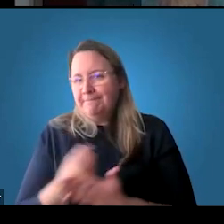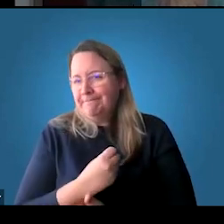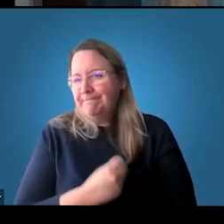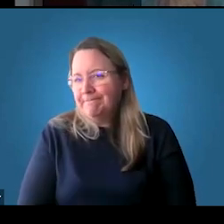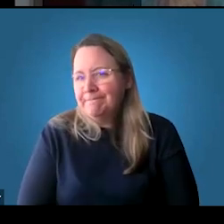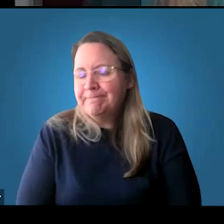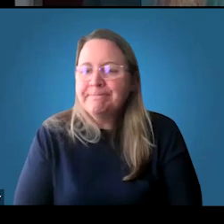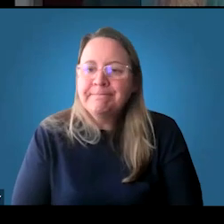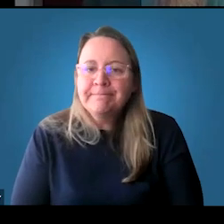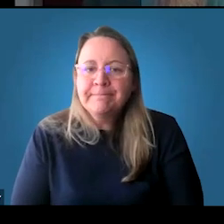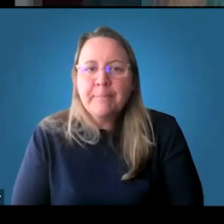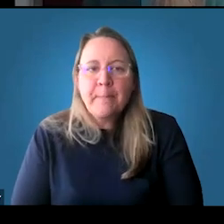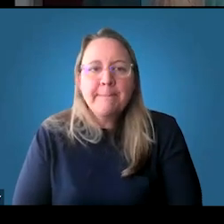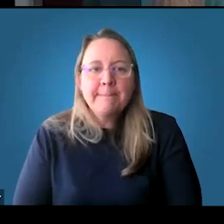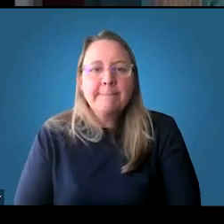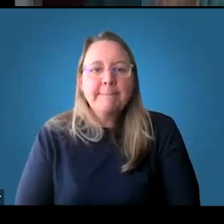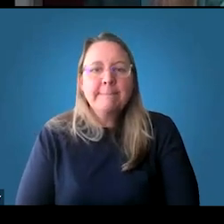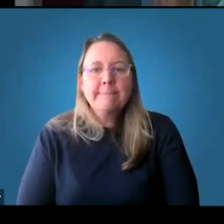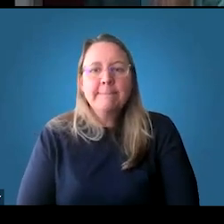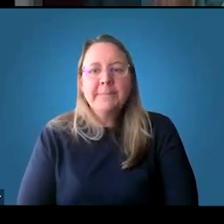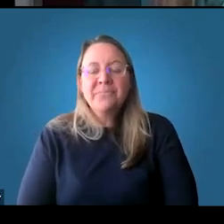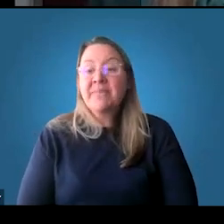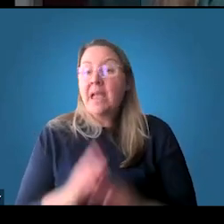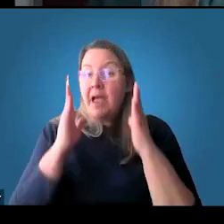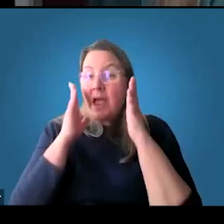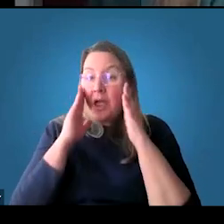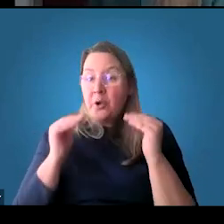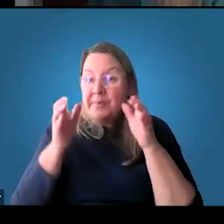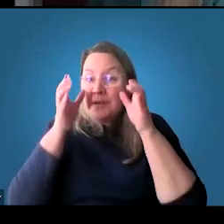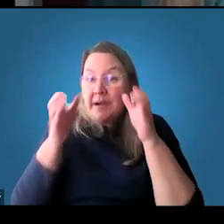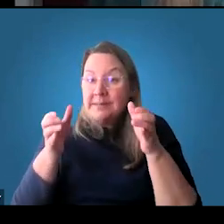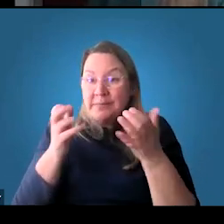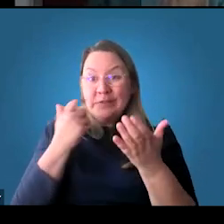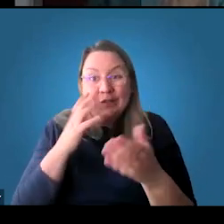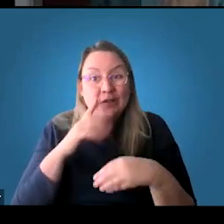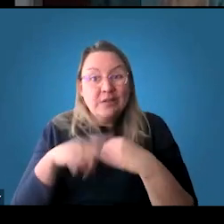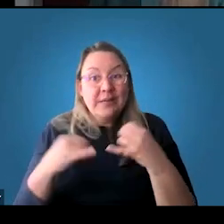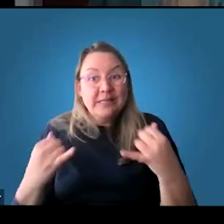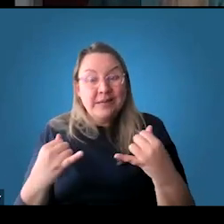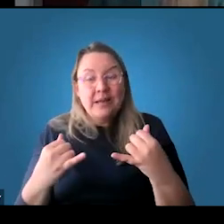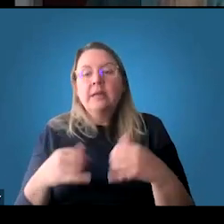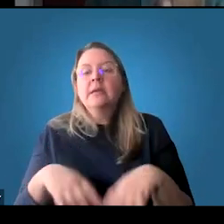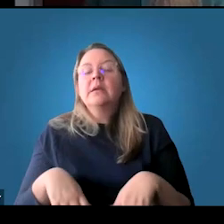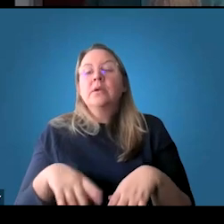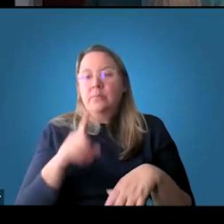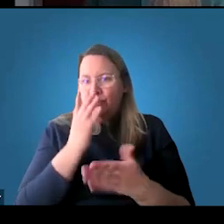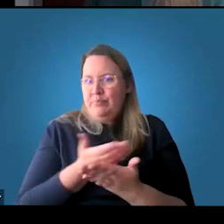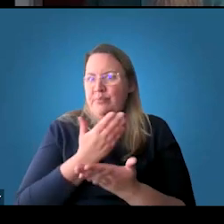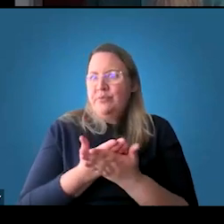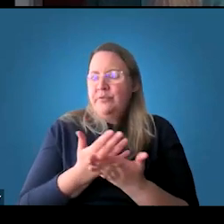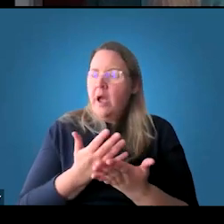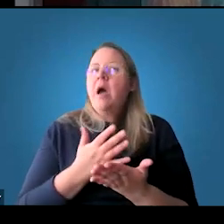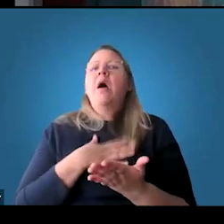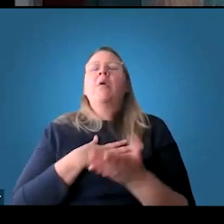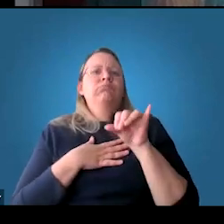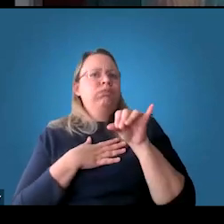along. All right. Well, I hope that the concepts that we've discussed and the tips that I've shared prove to be valuable as